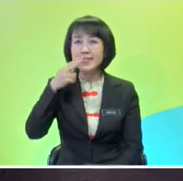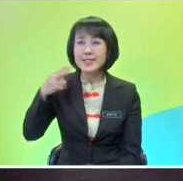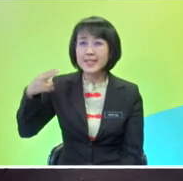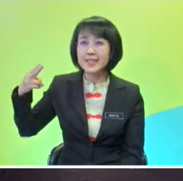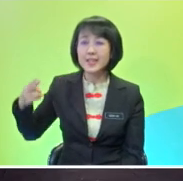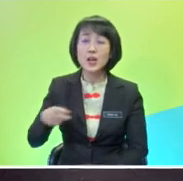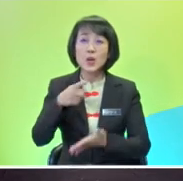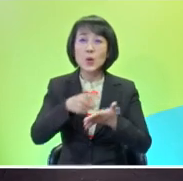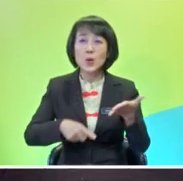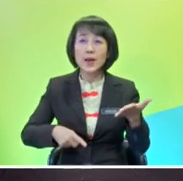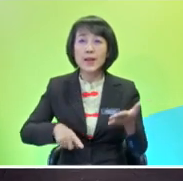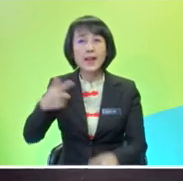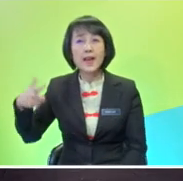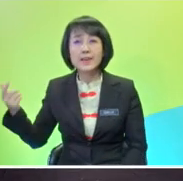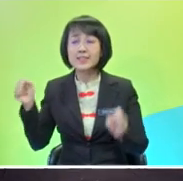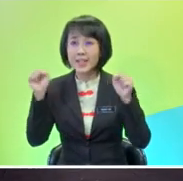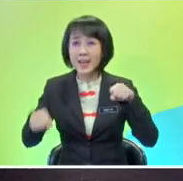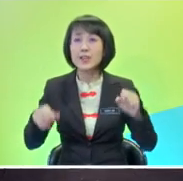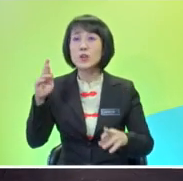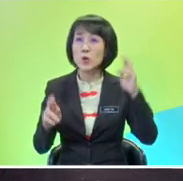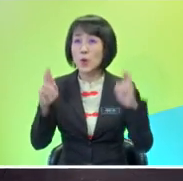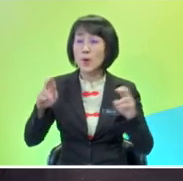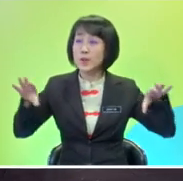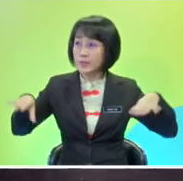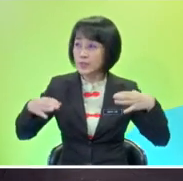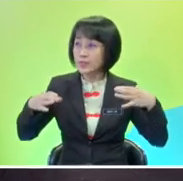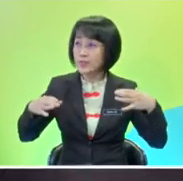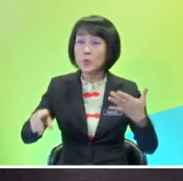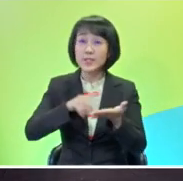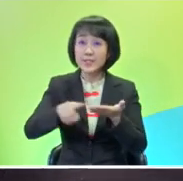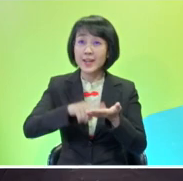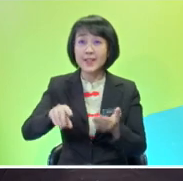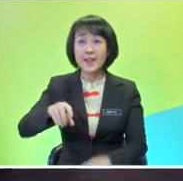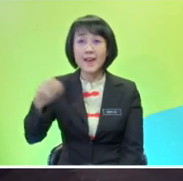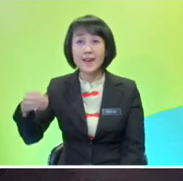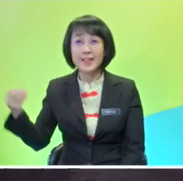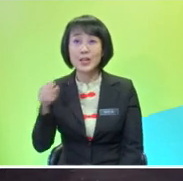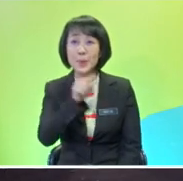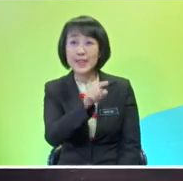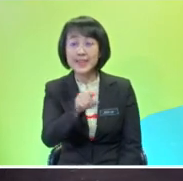else can the robot do? Can I try the other buttons? Sure.